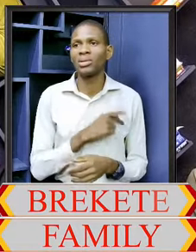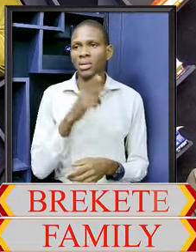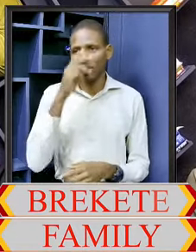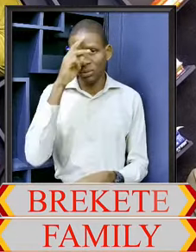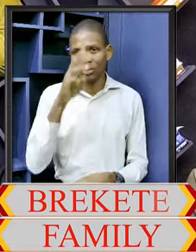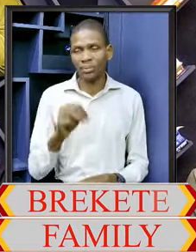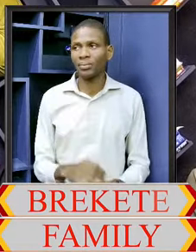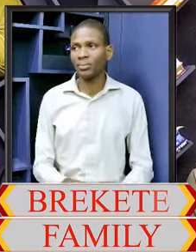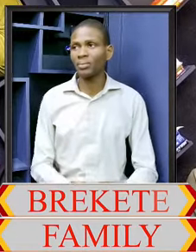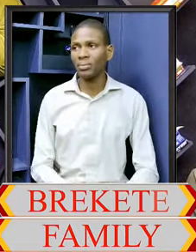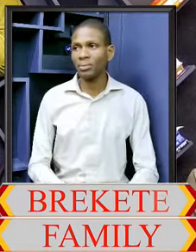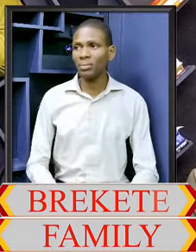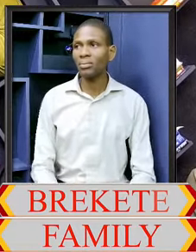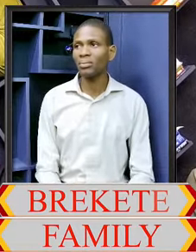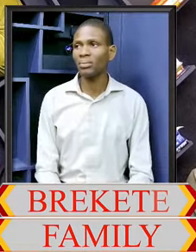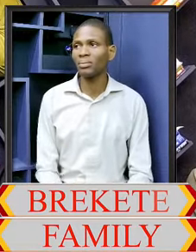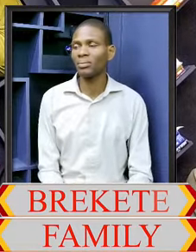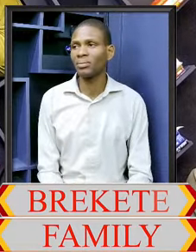appreciator.